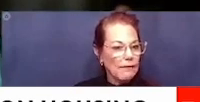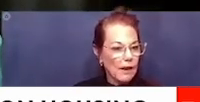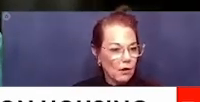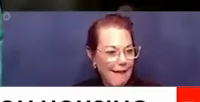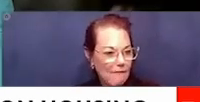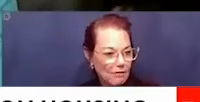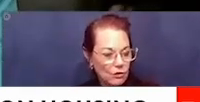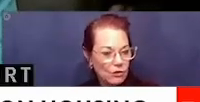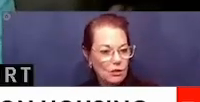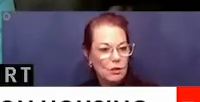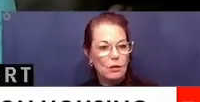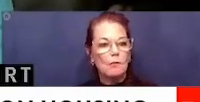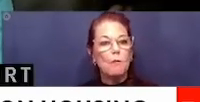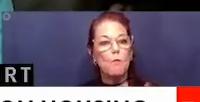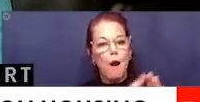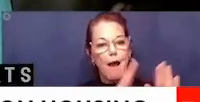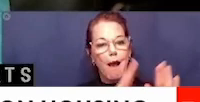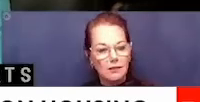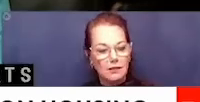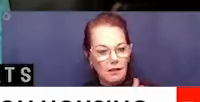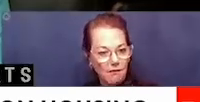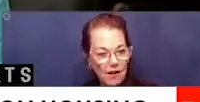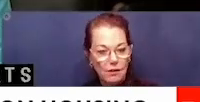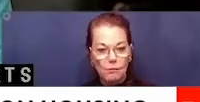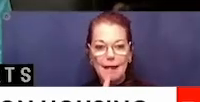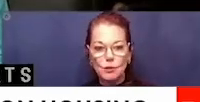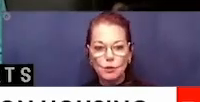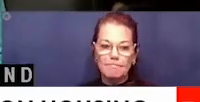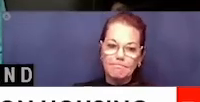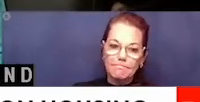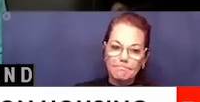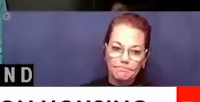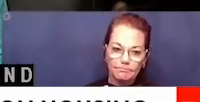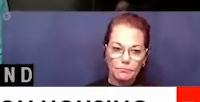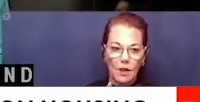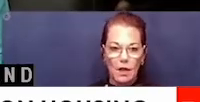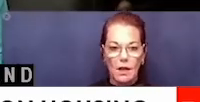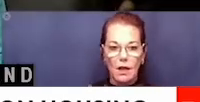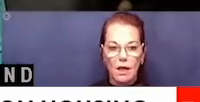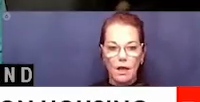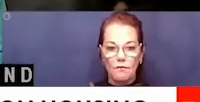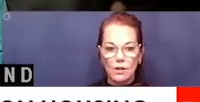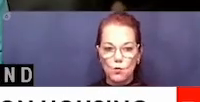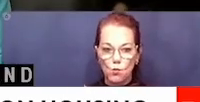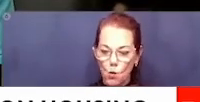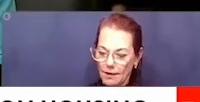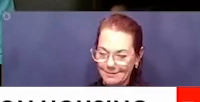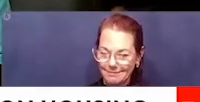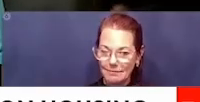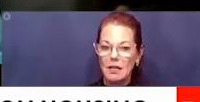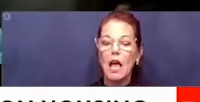to ensure that everyone, and I want to underline everyone, has access to safe, accessible,